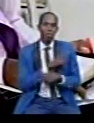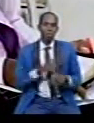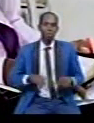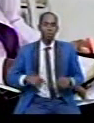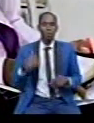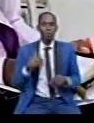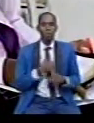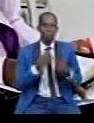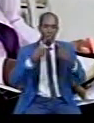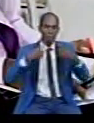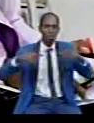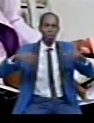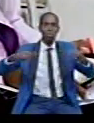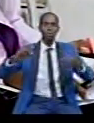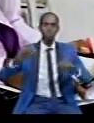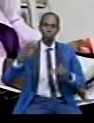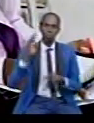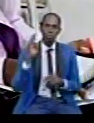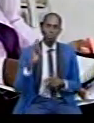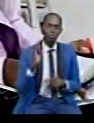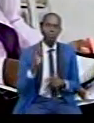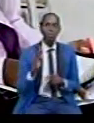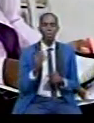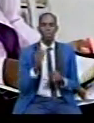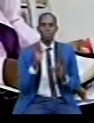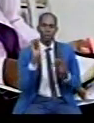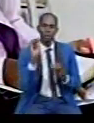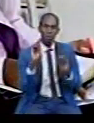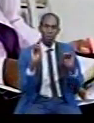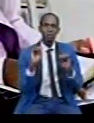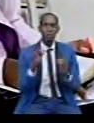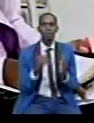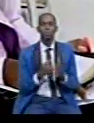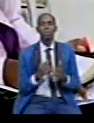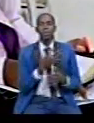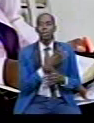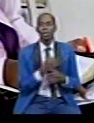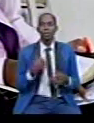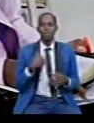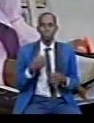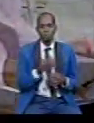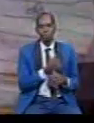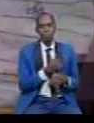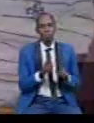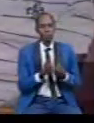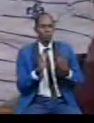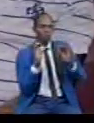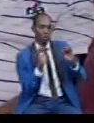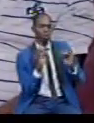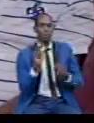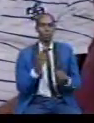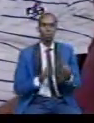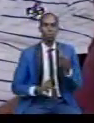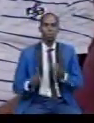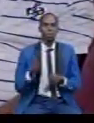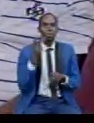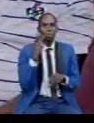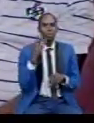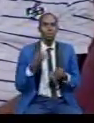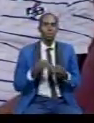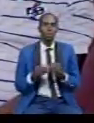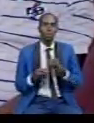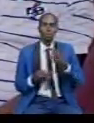declare, we preach, we proclaim, and we give to the people. We look at number two